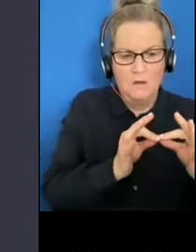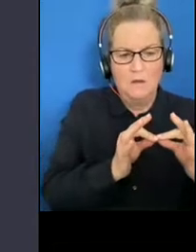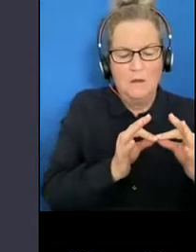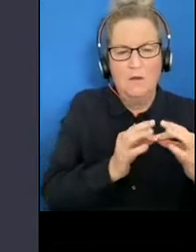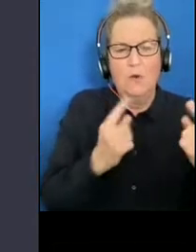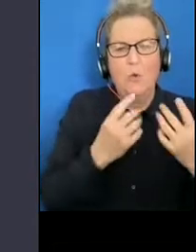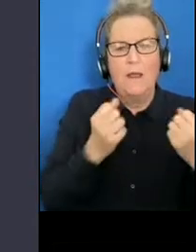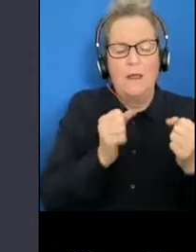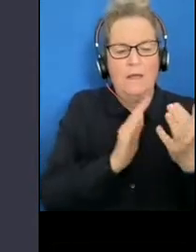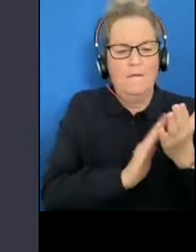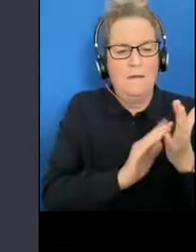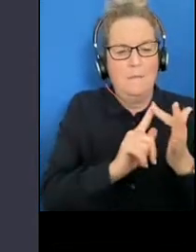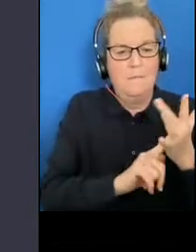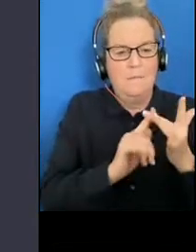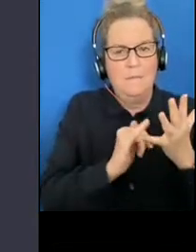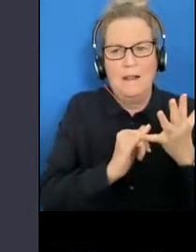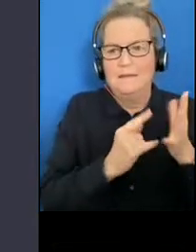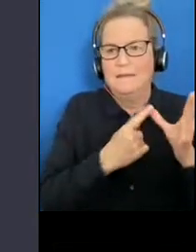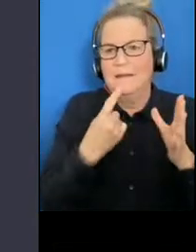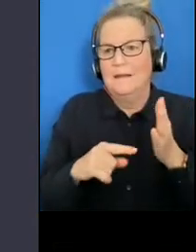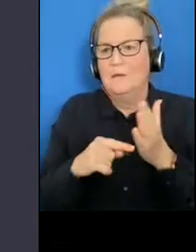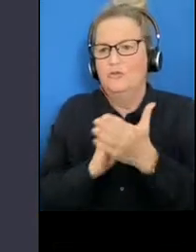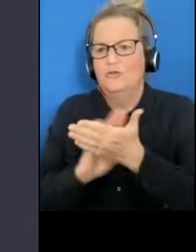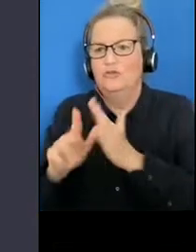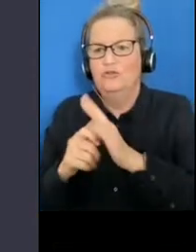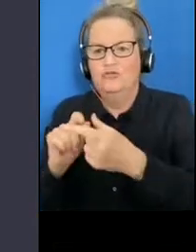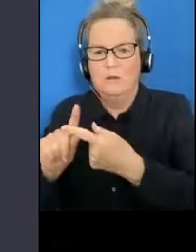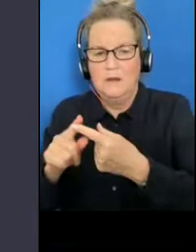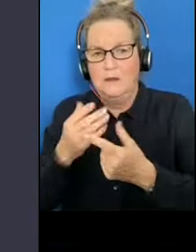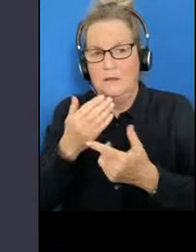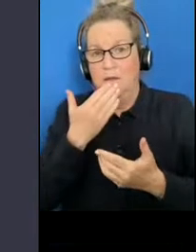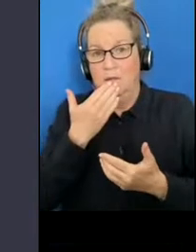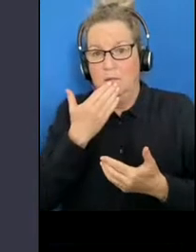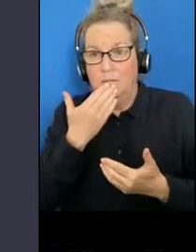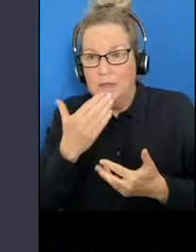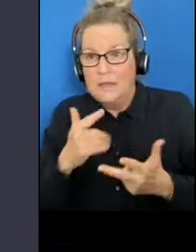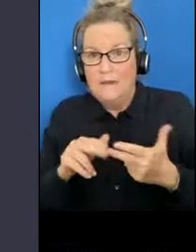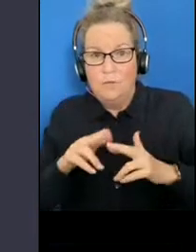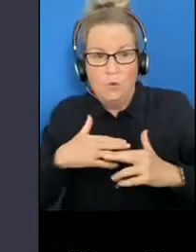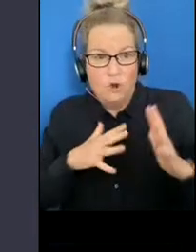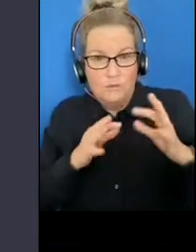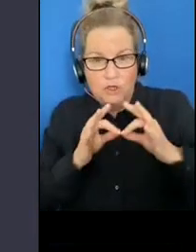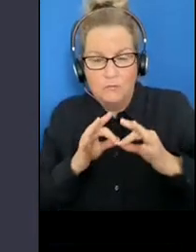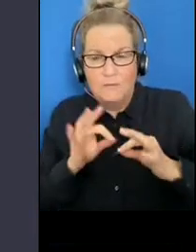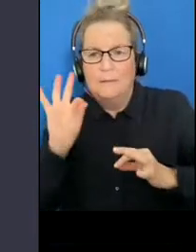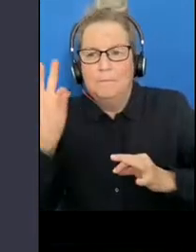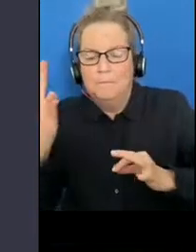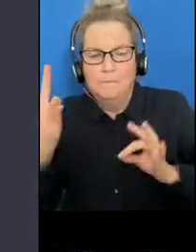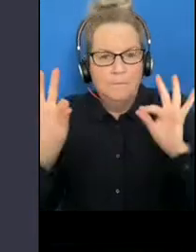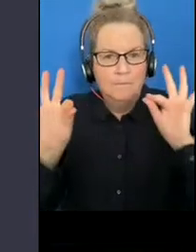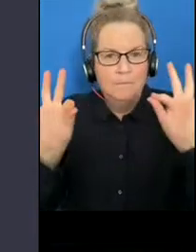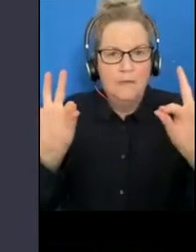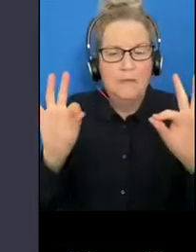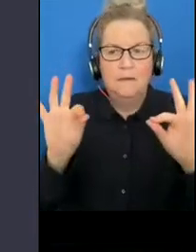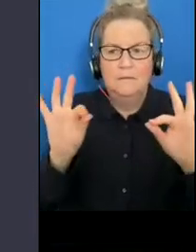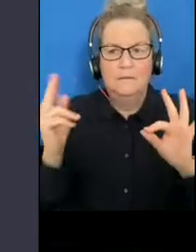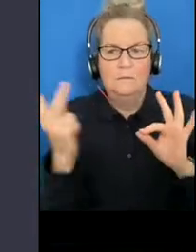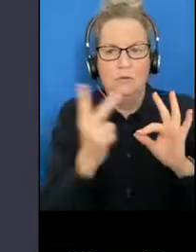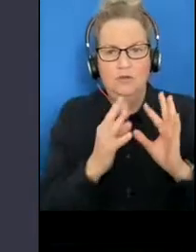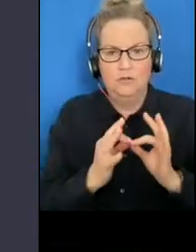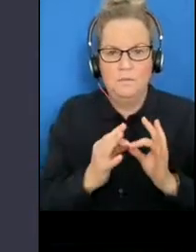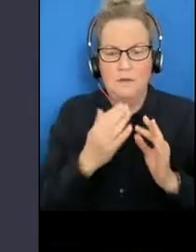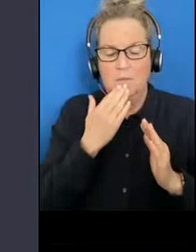Melissa Smith and Therese Lewis. Please pin these participants if you need an Auslan interpreter for this event, and they will